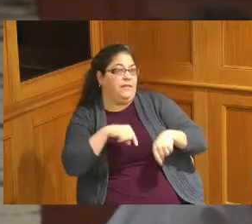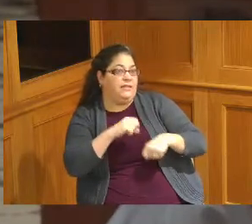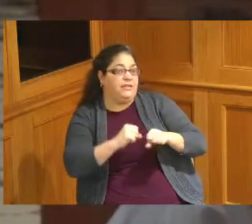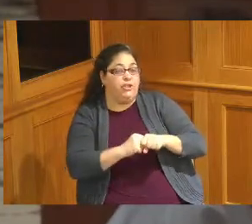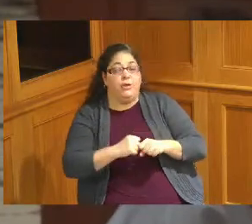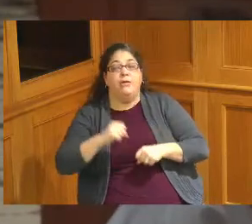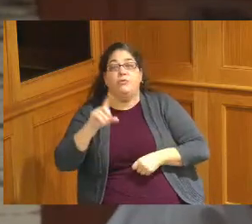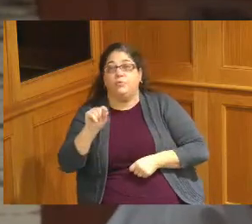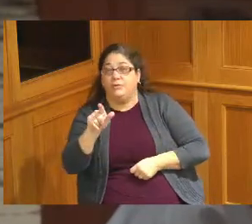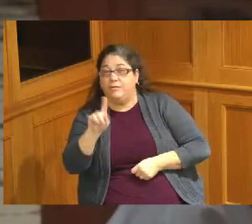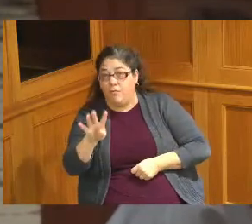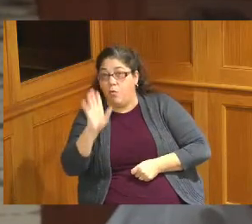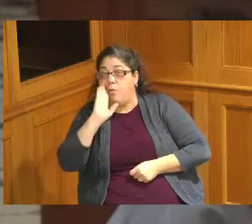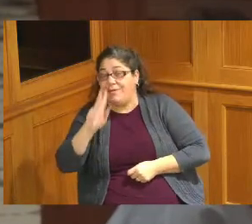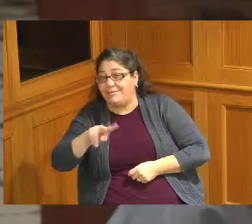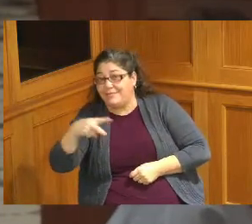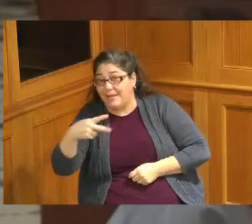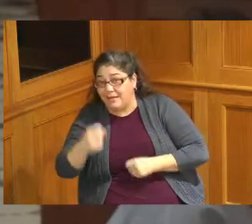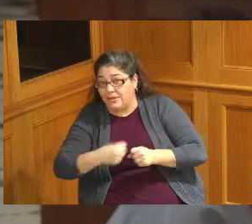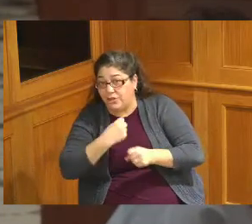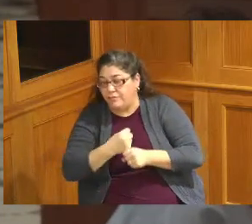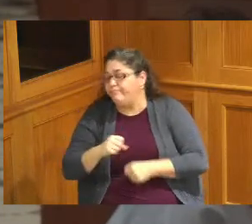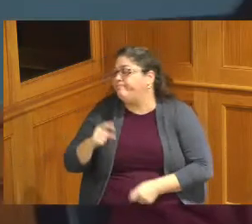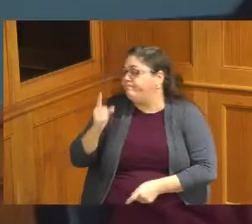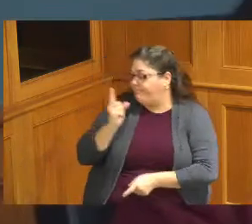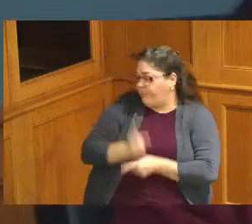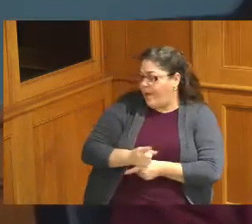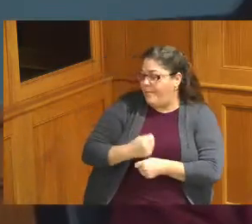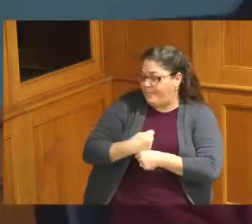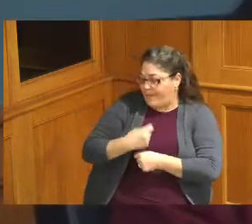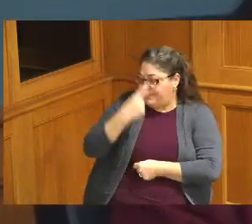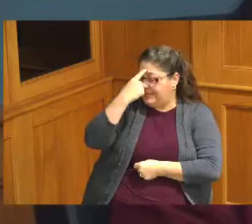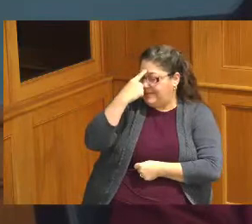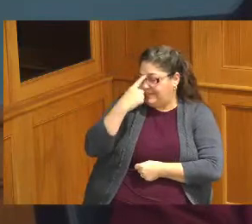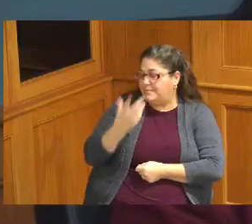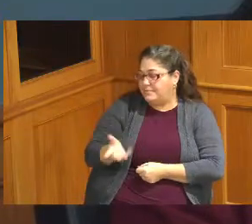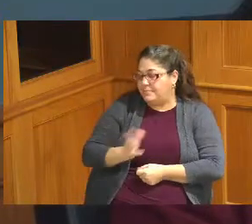second Correct. year? Okay. And that makes sense to me.